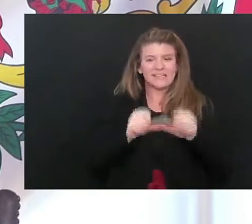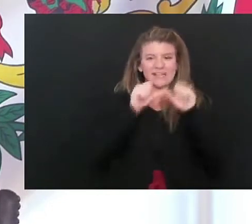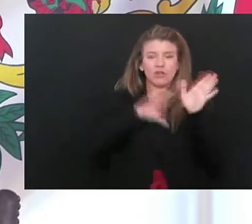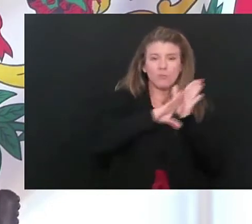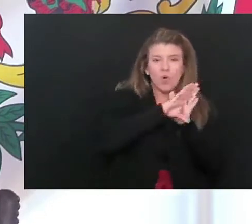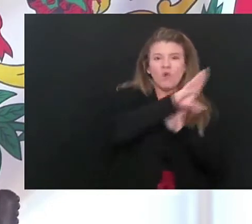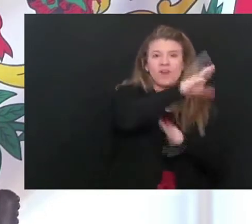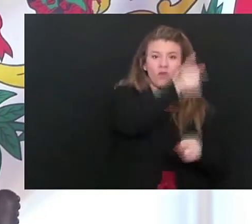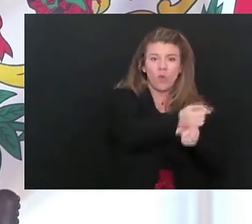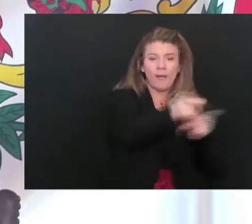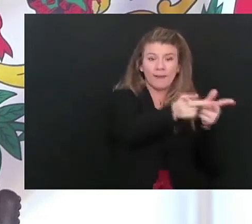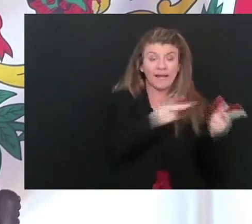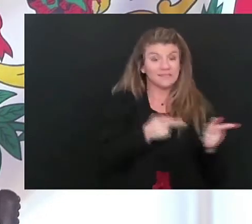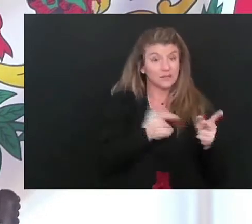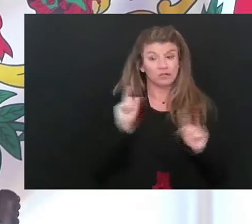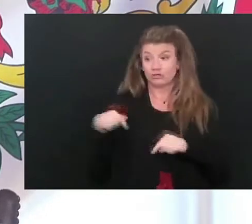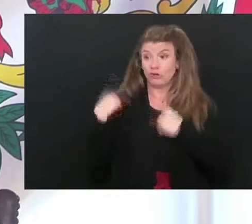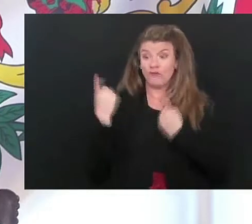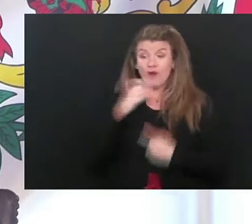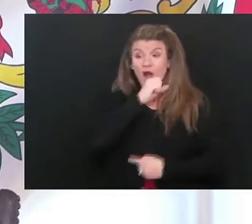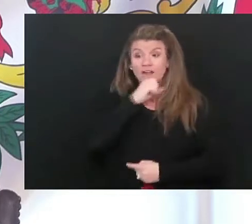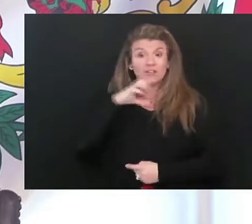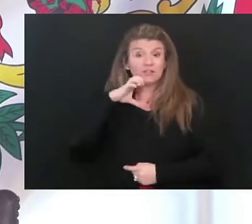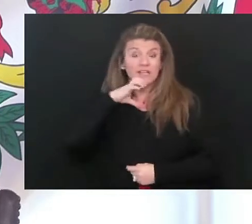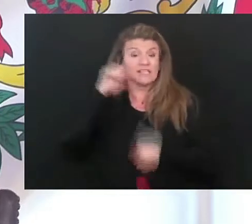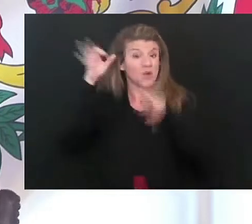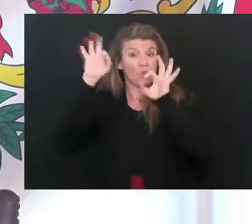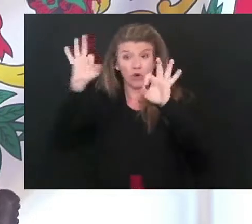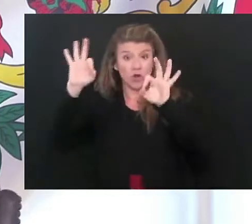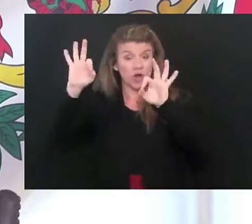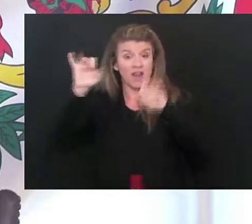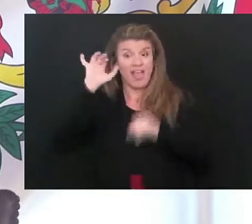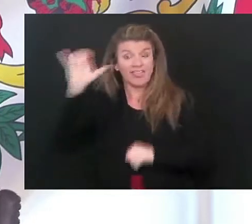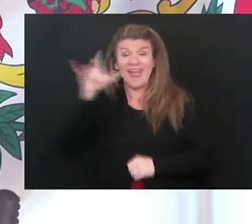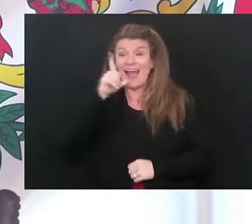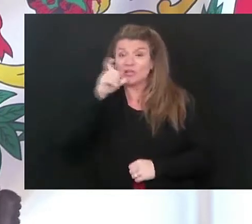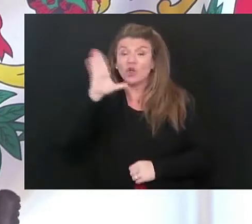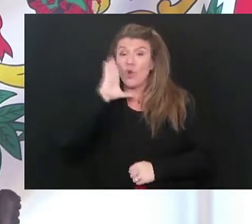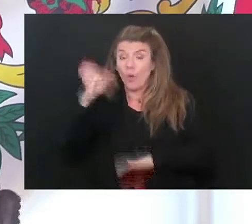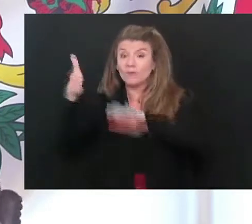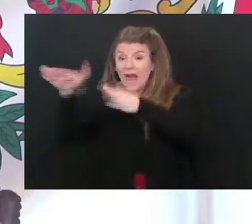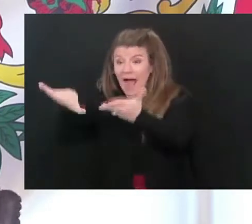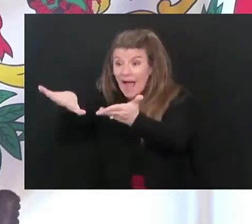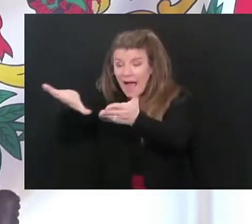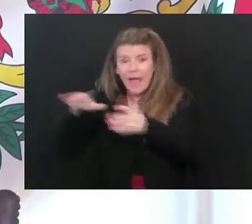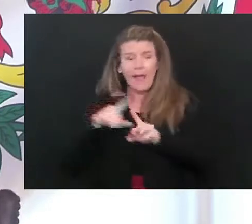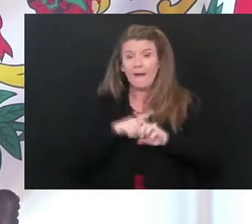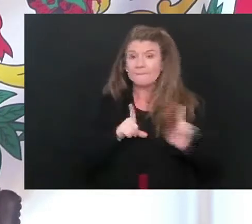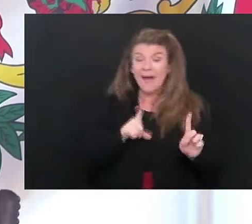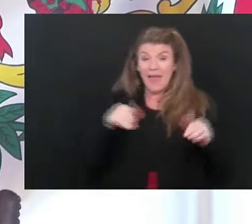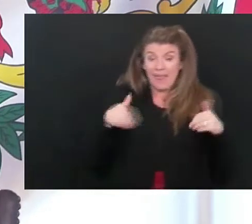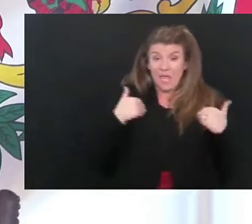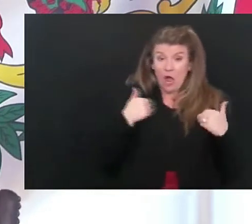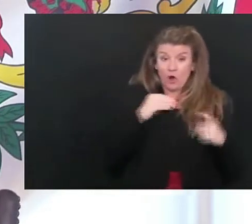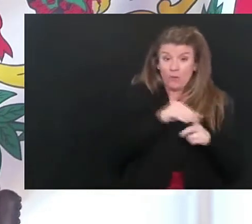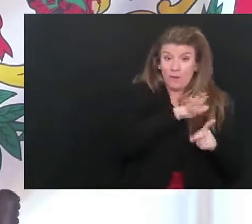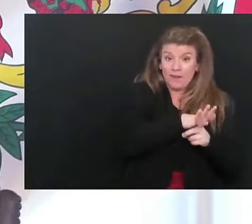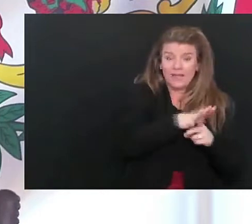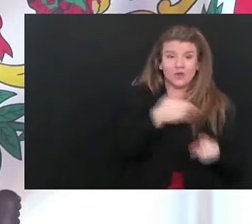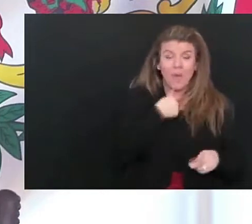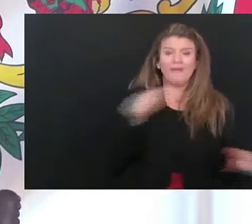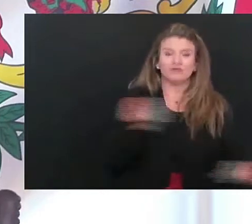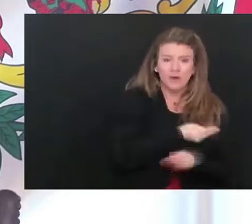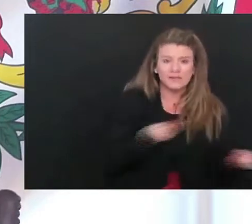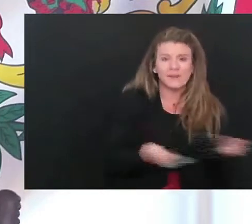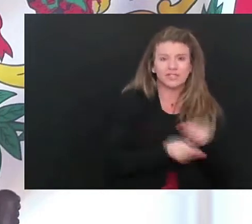and those are the people that get seriously ill and die. But we've absolutely got a transmission issue that we need to really jump back